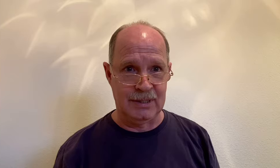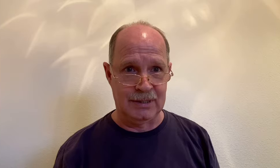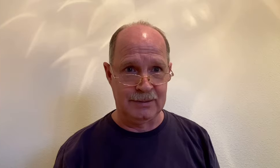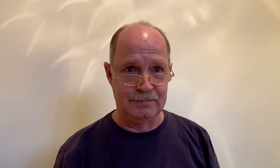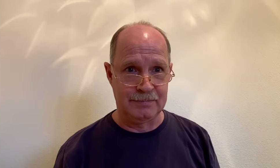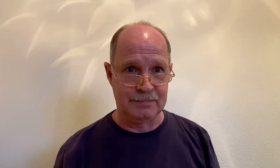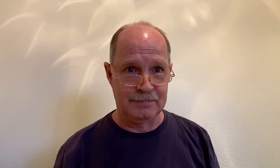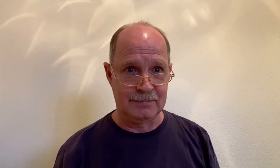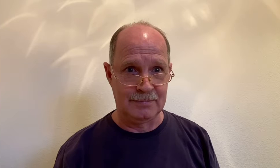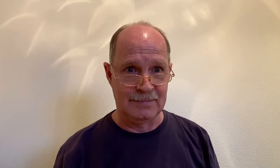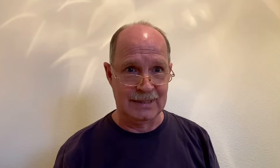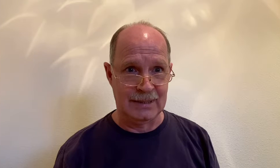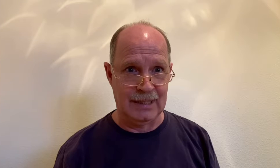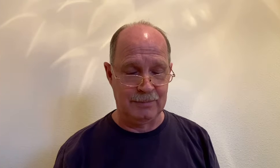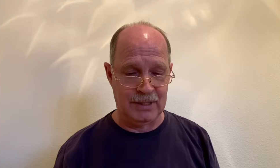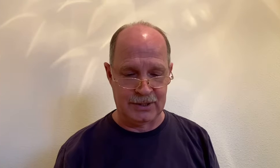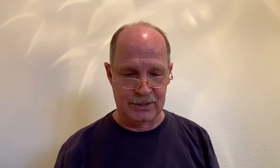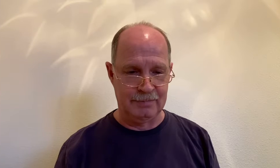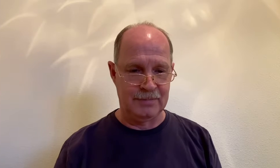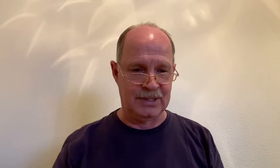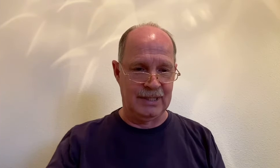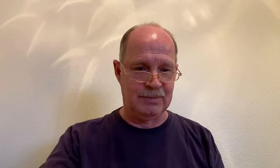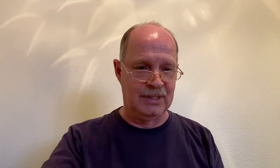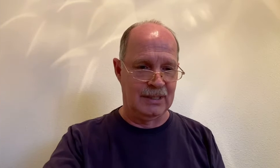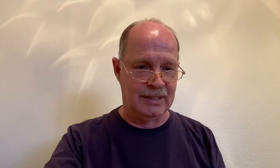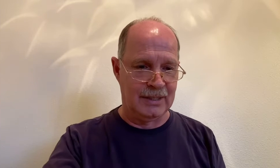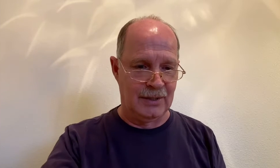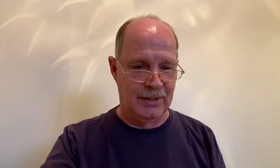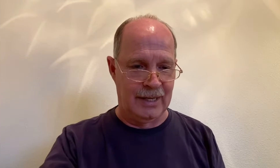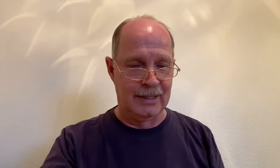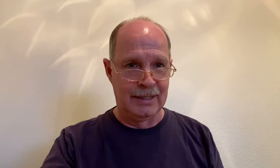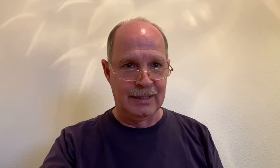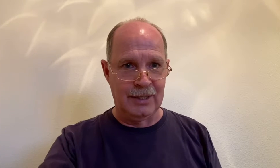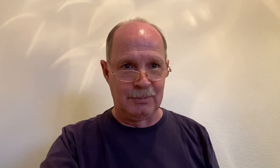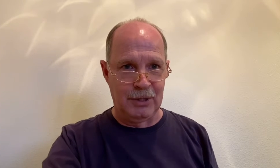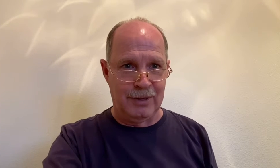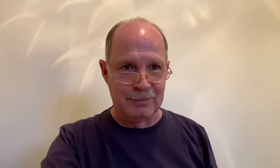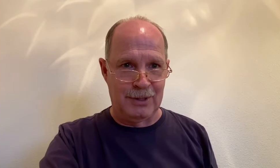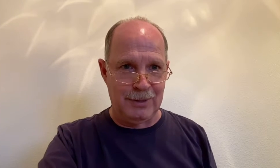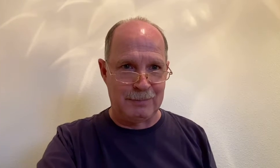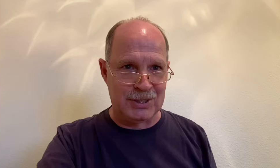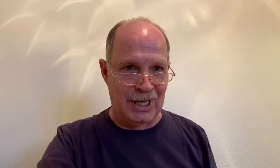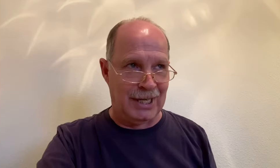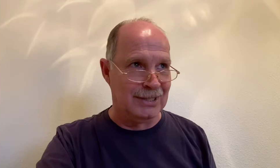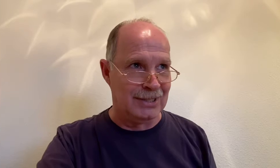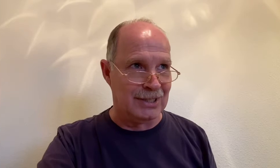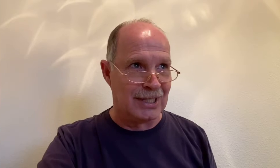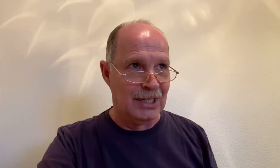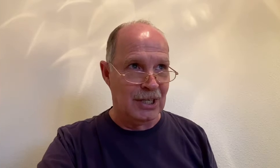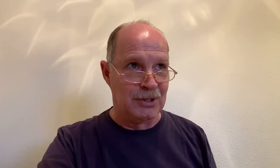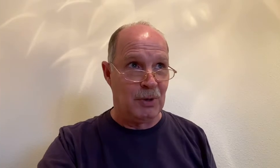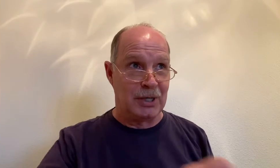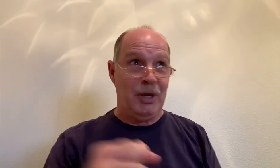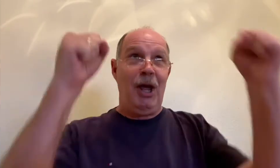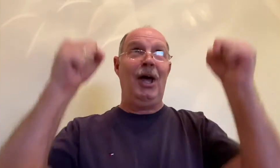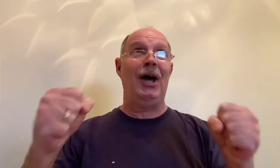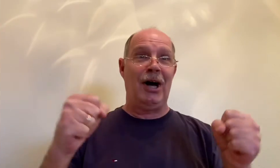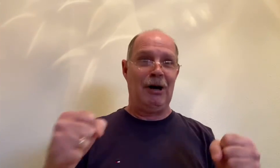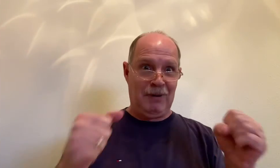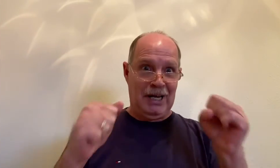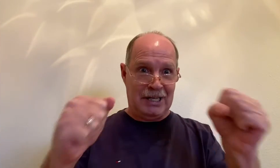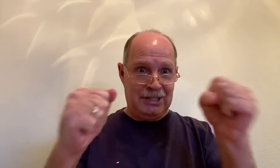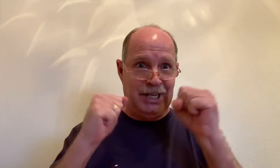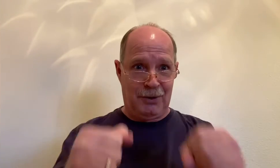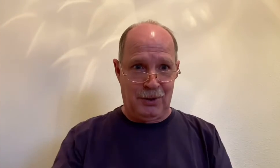something Dylan. I'm not sure. His name's Dylan. I know that. In the movie Poseidon, just underwater.